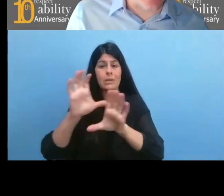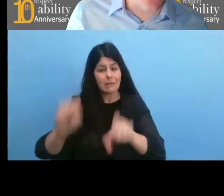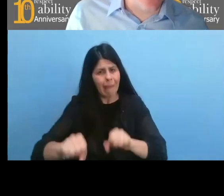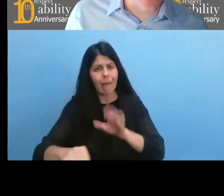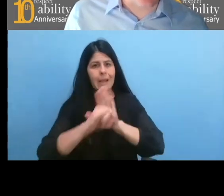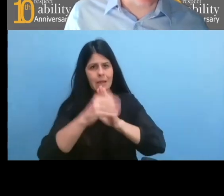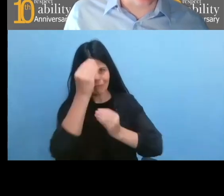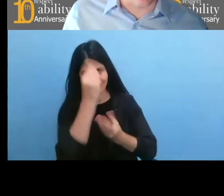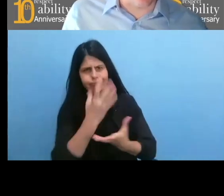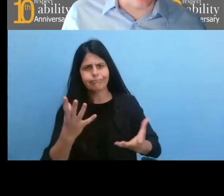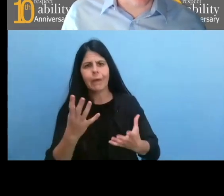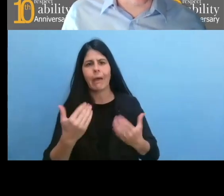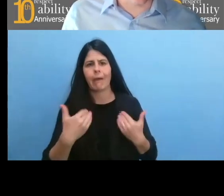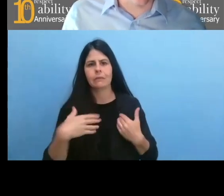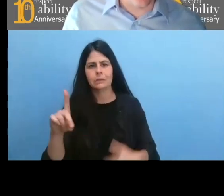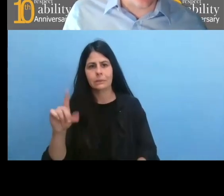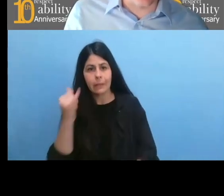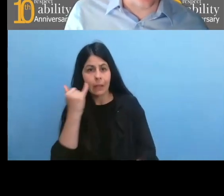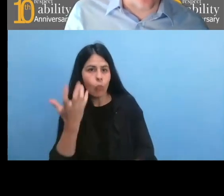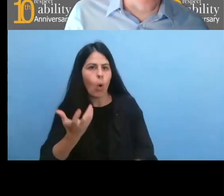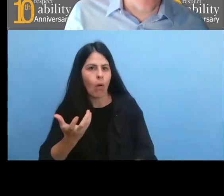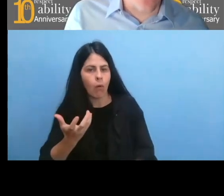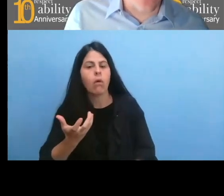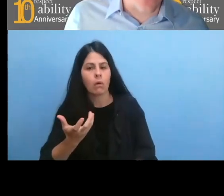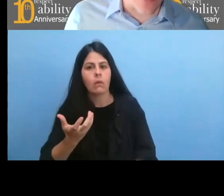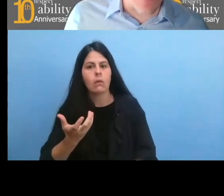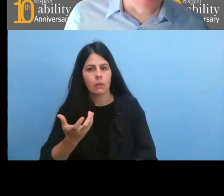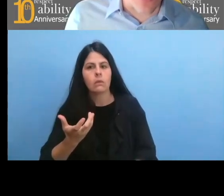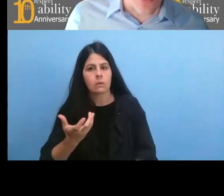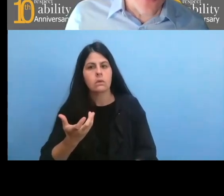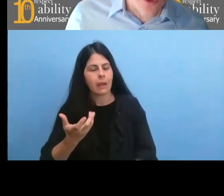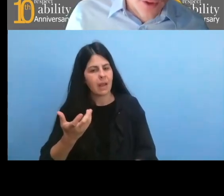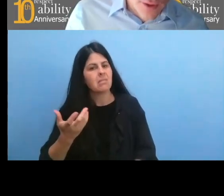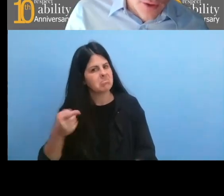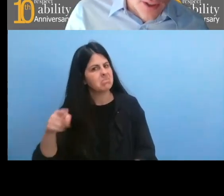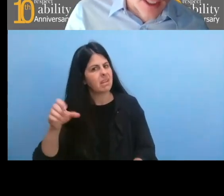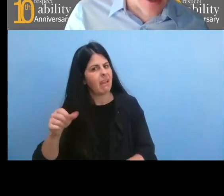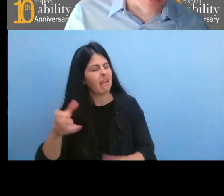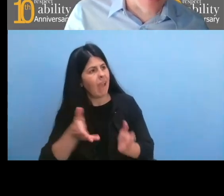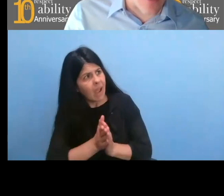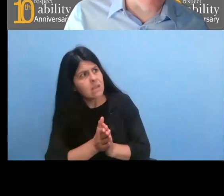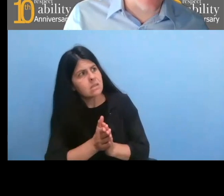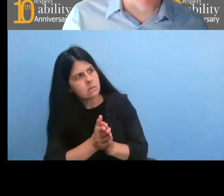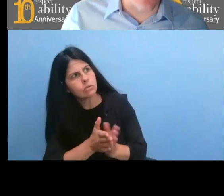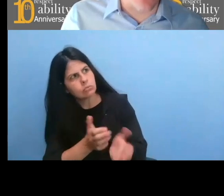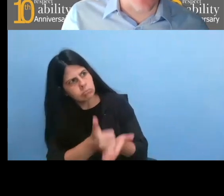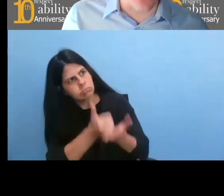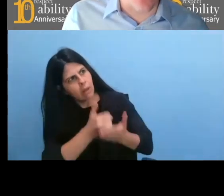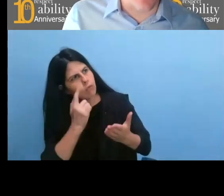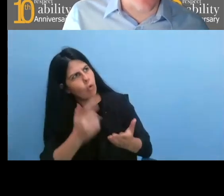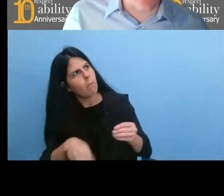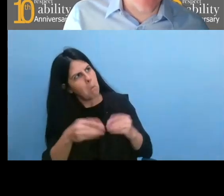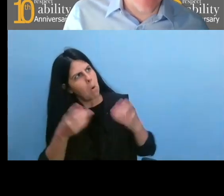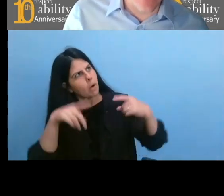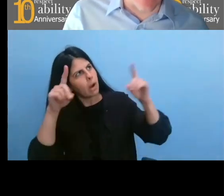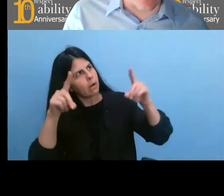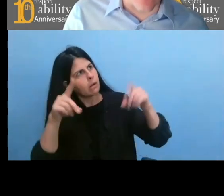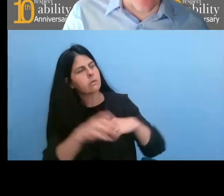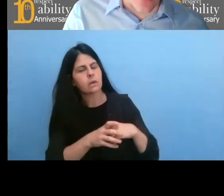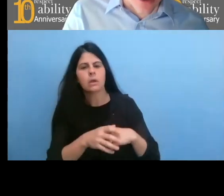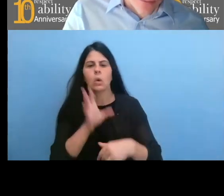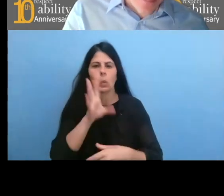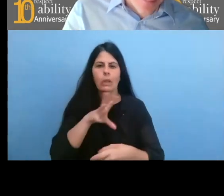and ask for things that make them more productive is only going to improve the atmosphere within your workplace